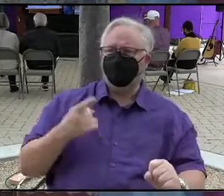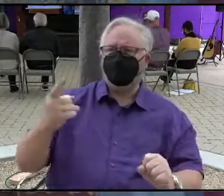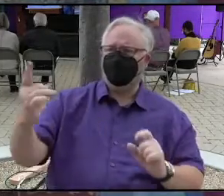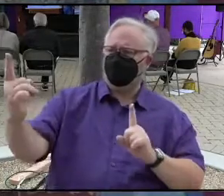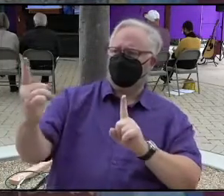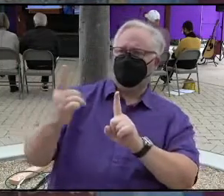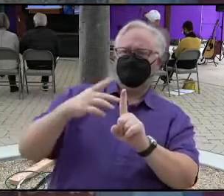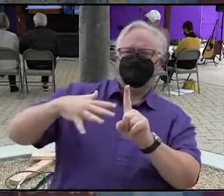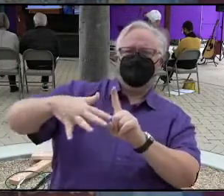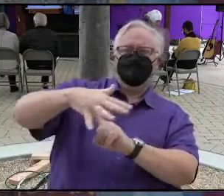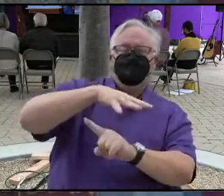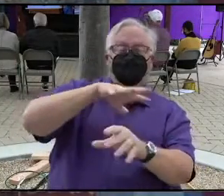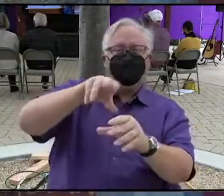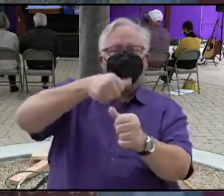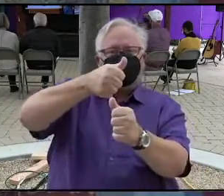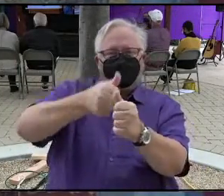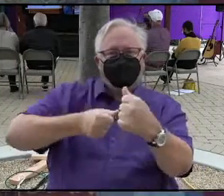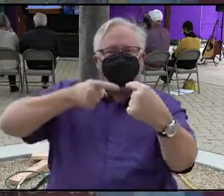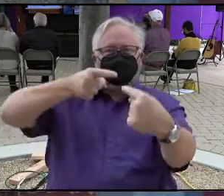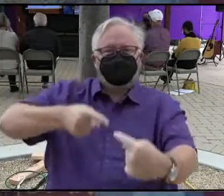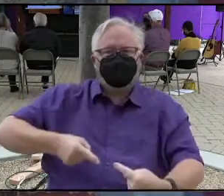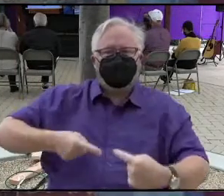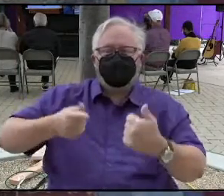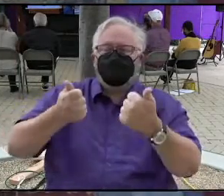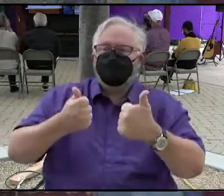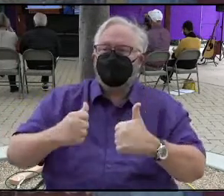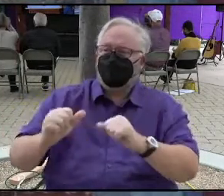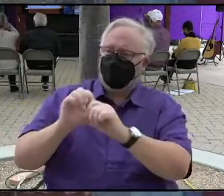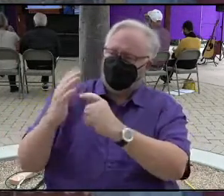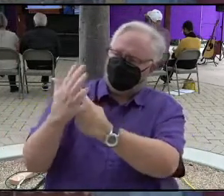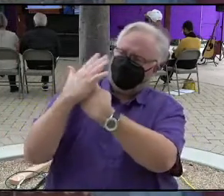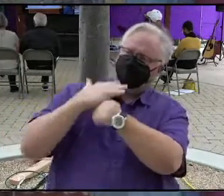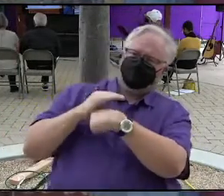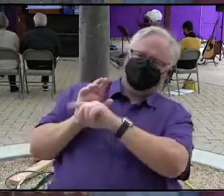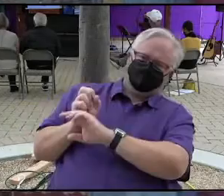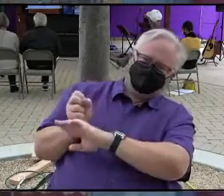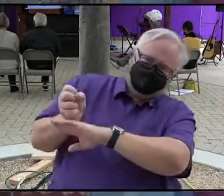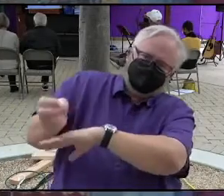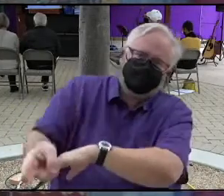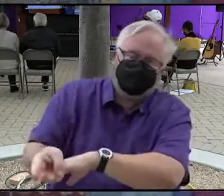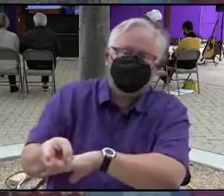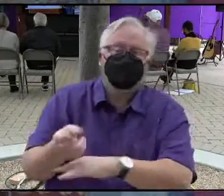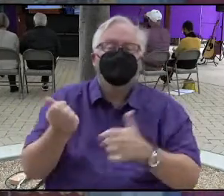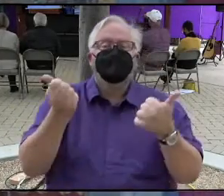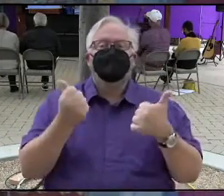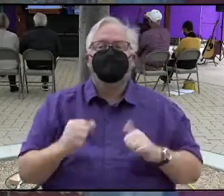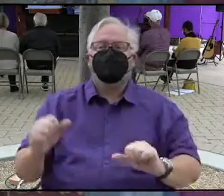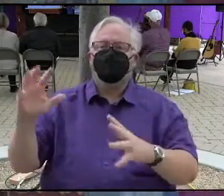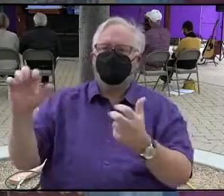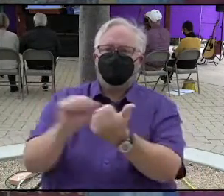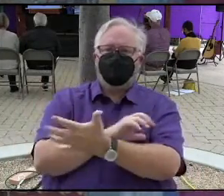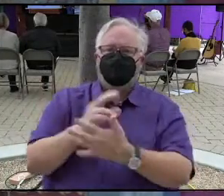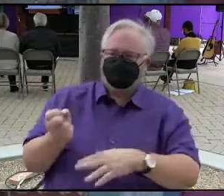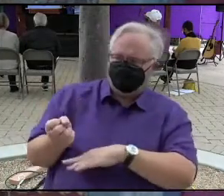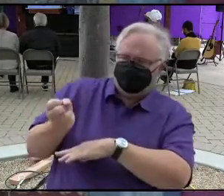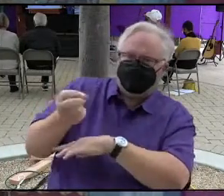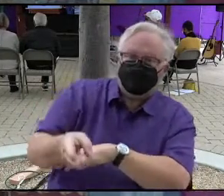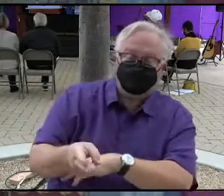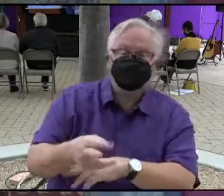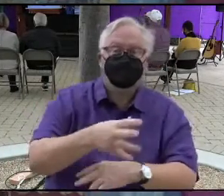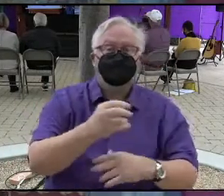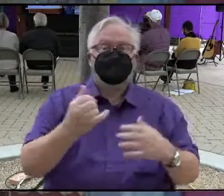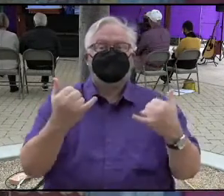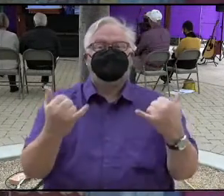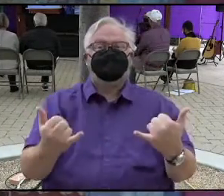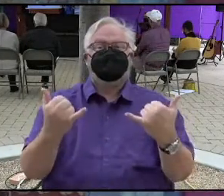in every struggle to overcome oppression, to overcome violence. And today,